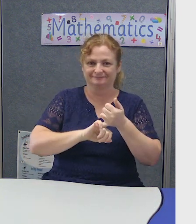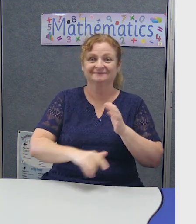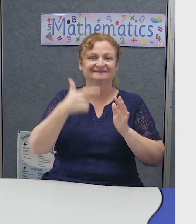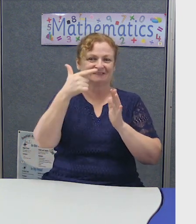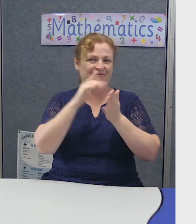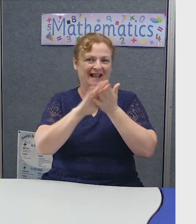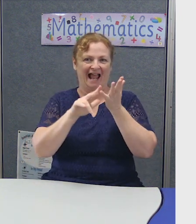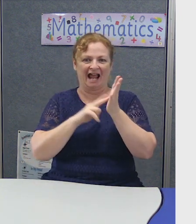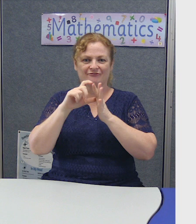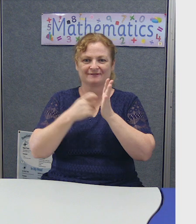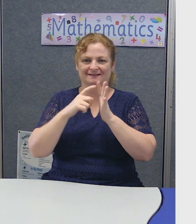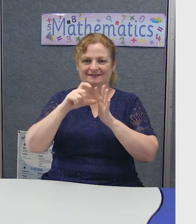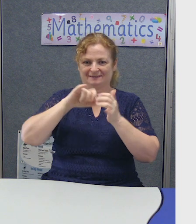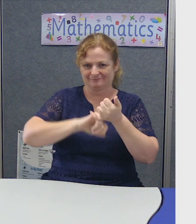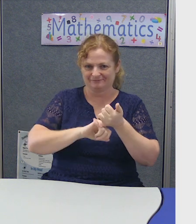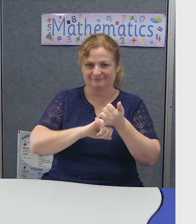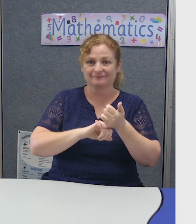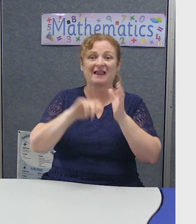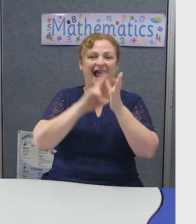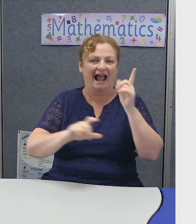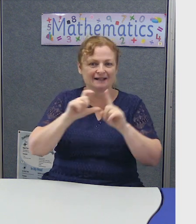700s, and 1 ones.